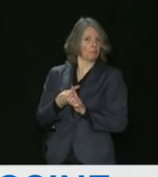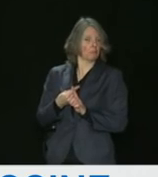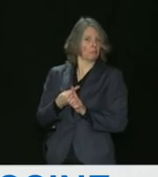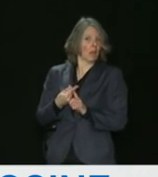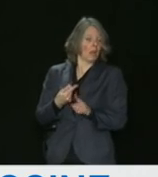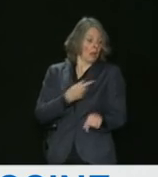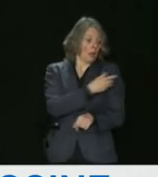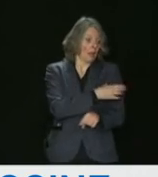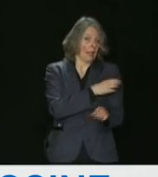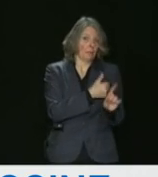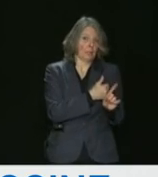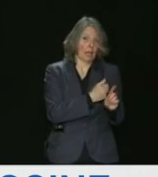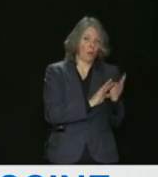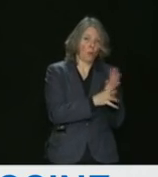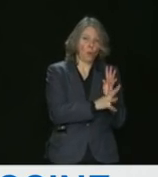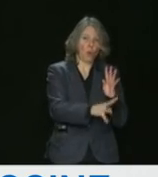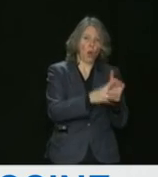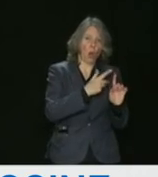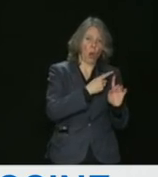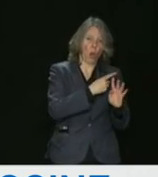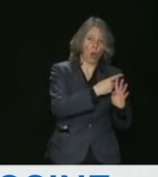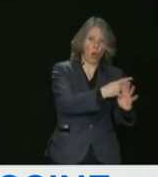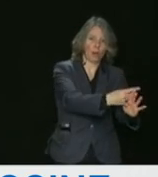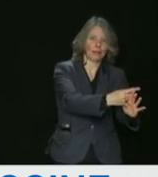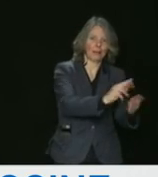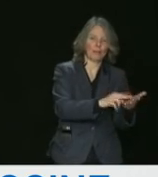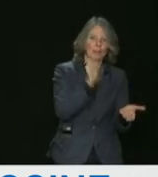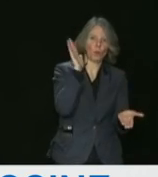vaccine clinics with a single dose will drop.